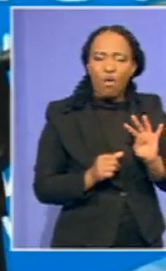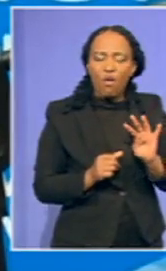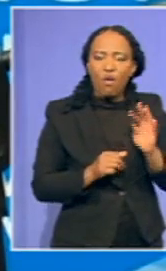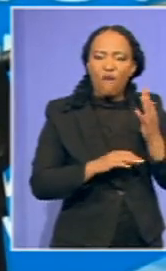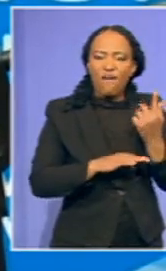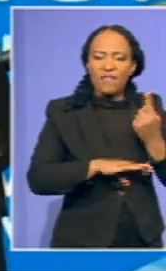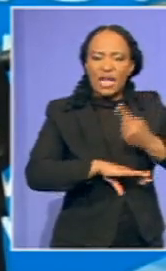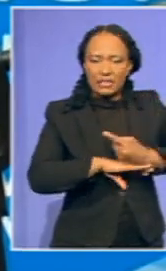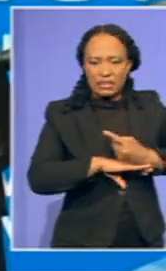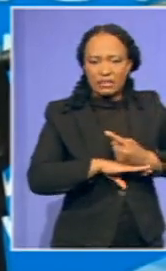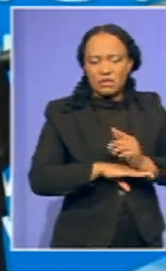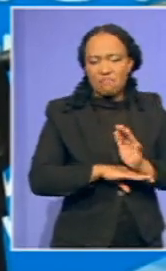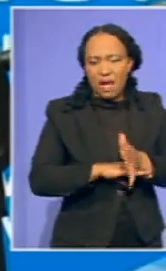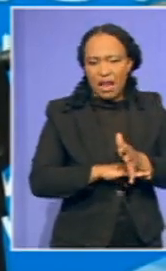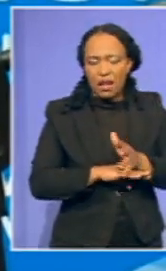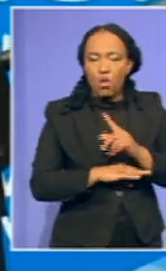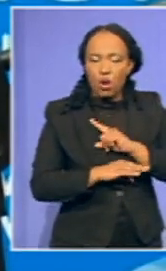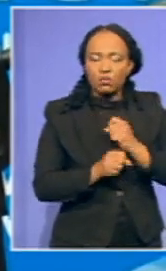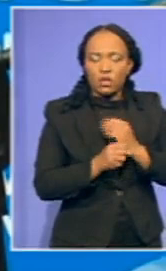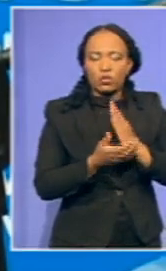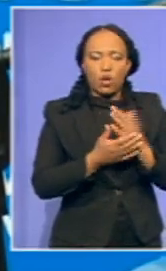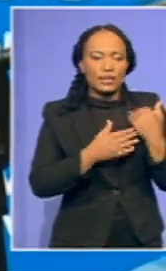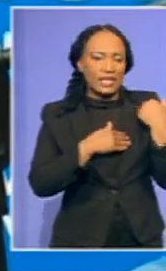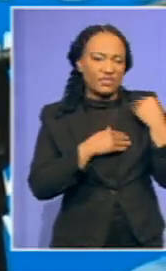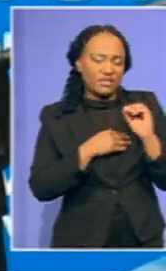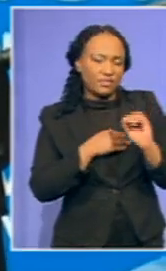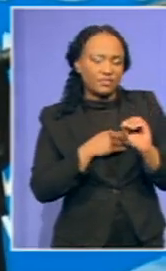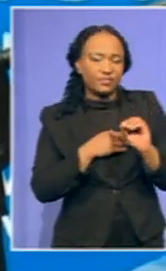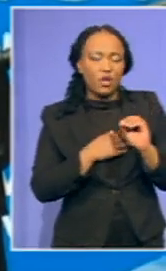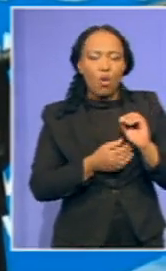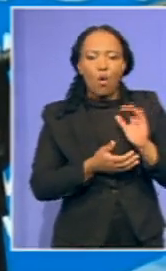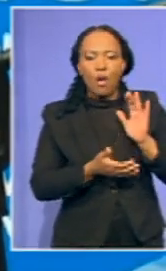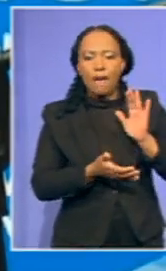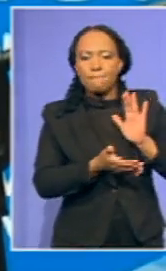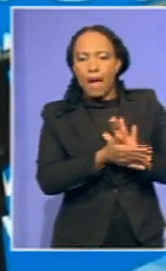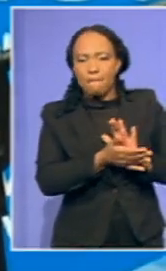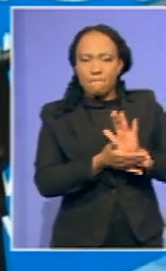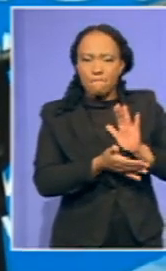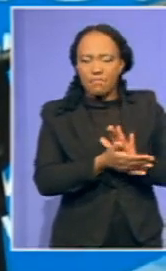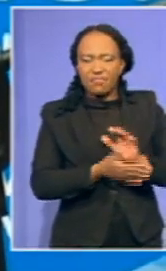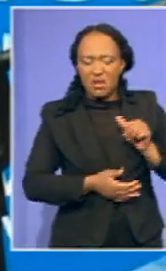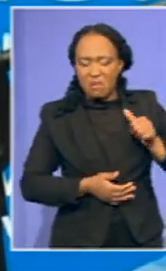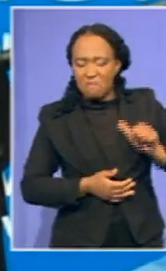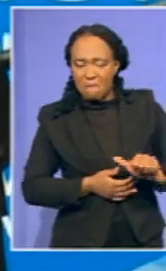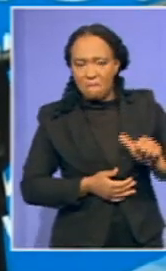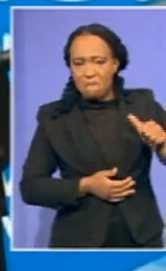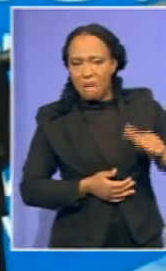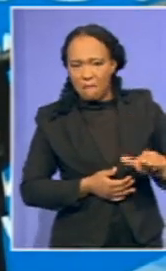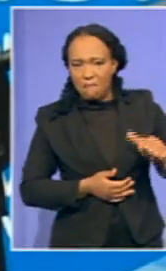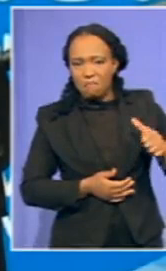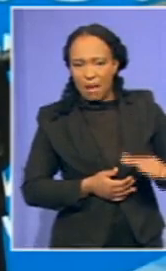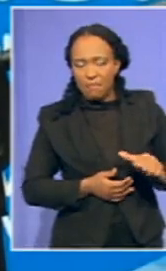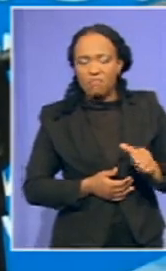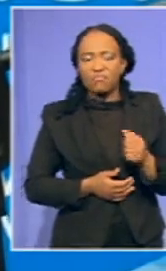safety concerns. So I would like to communicate that although we are pumping from pump 4, we are meeting the requirements. Out of